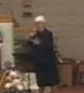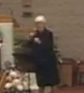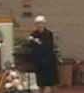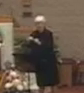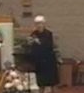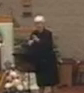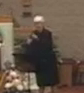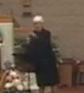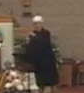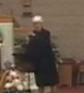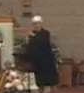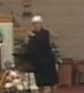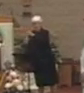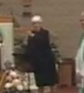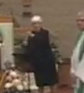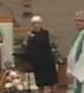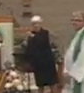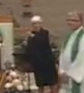Marie.